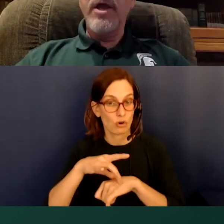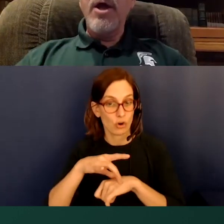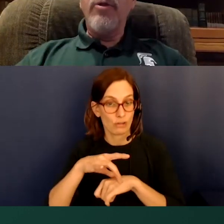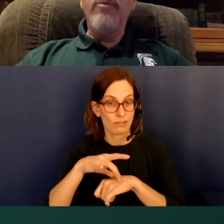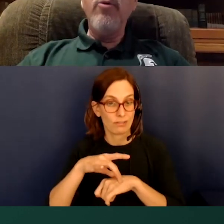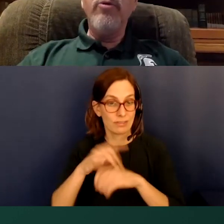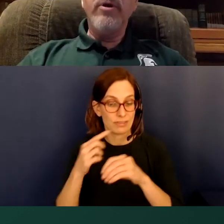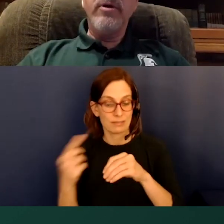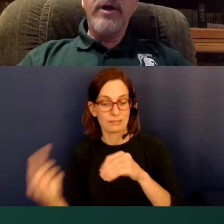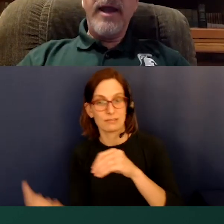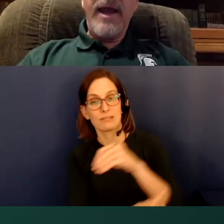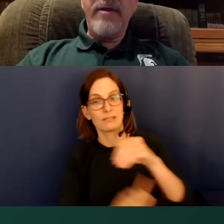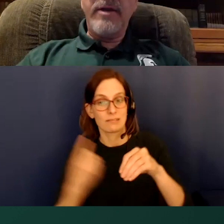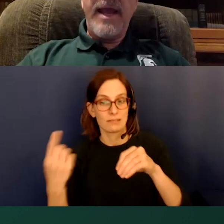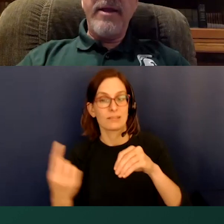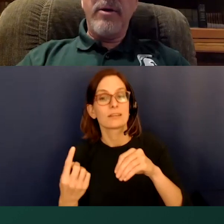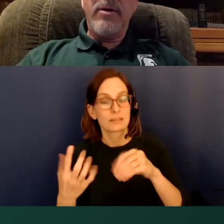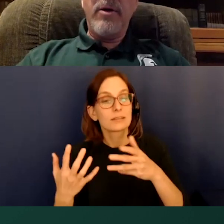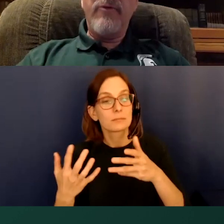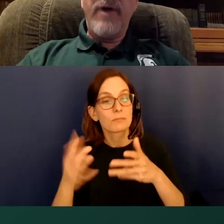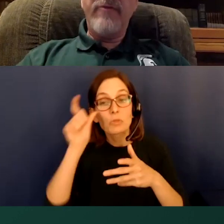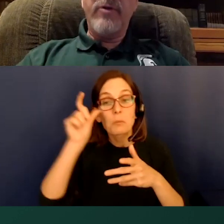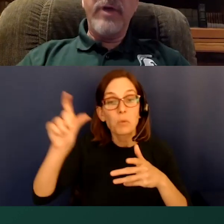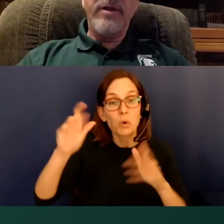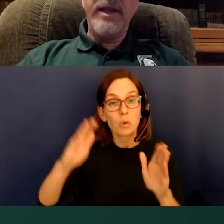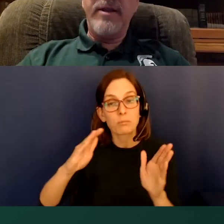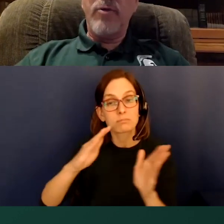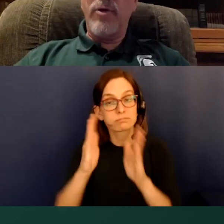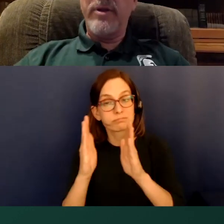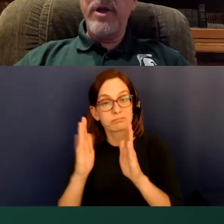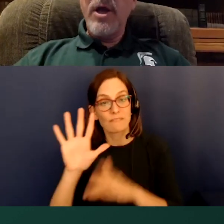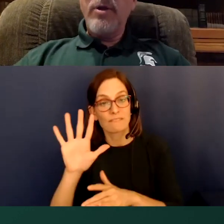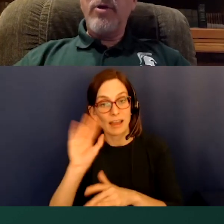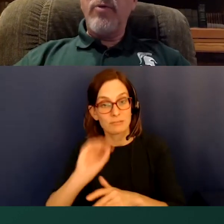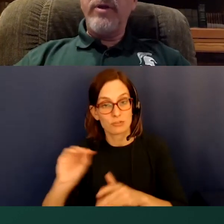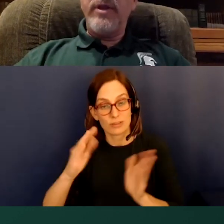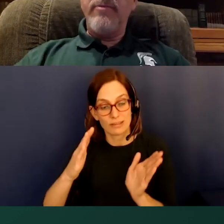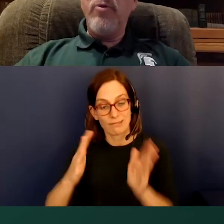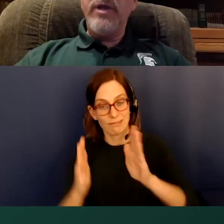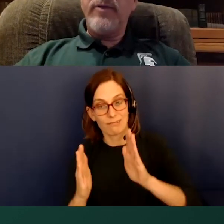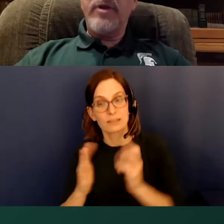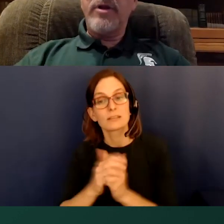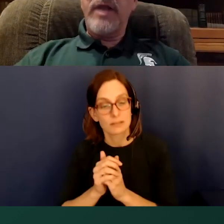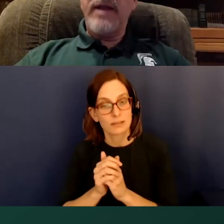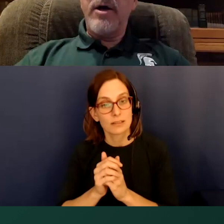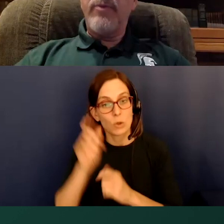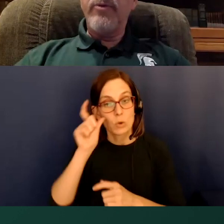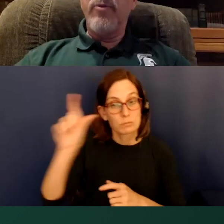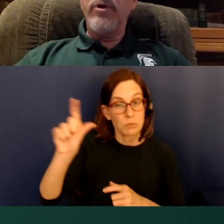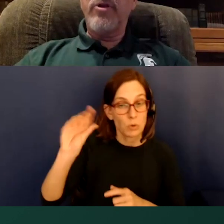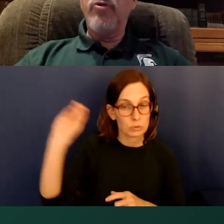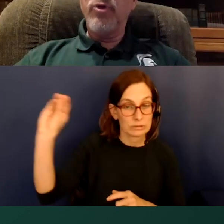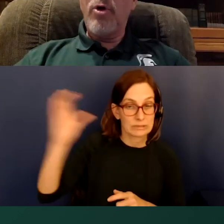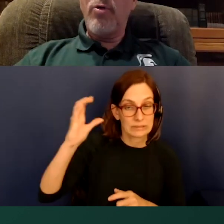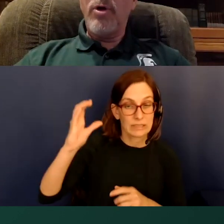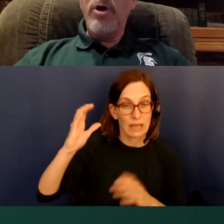the Earth. The moon has an angle of 5 degrees in its orbit. So when the moon and the sun line up, the